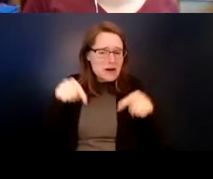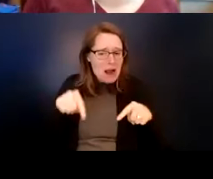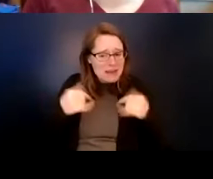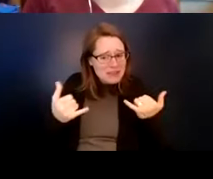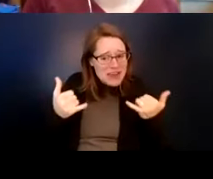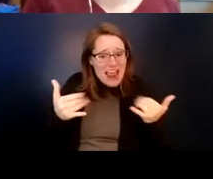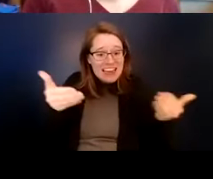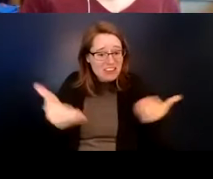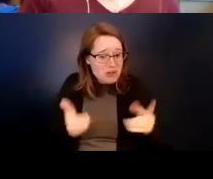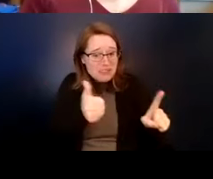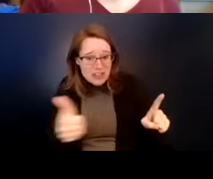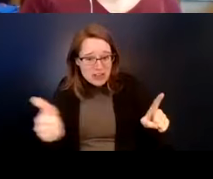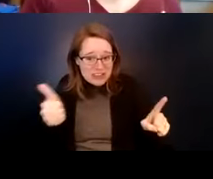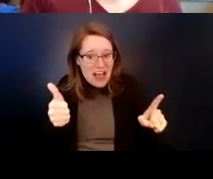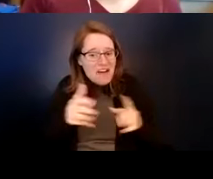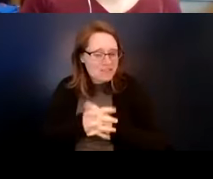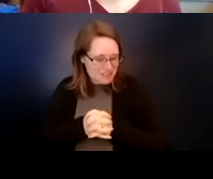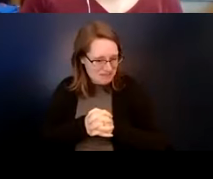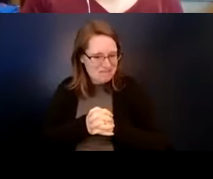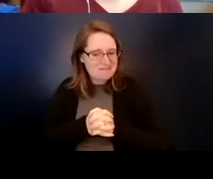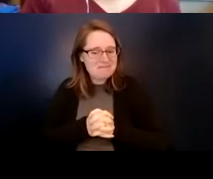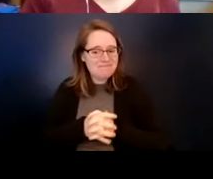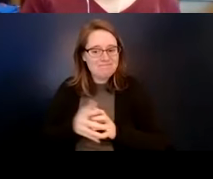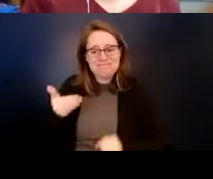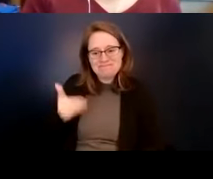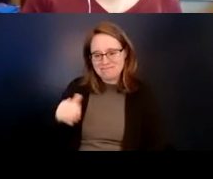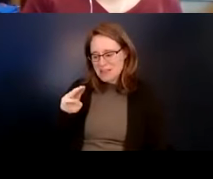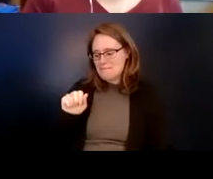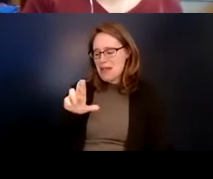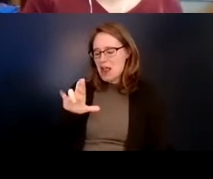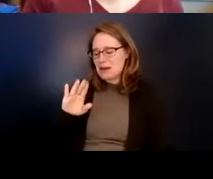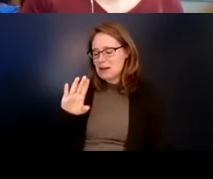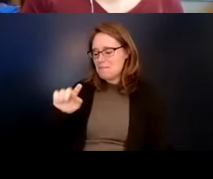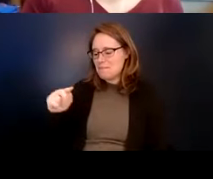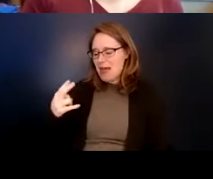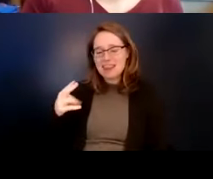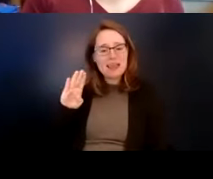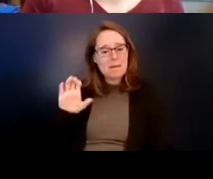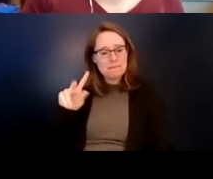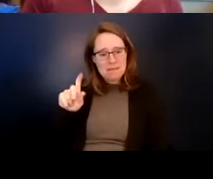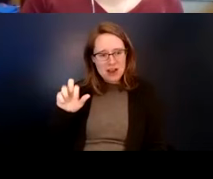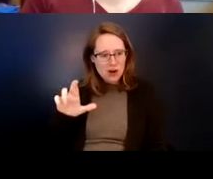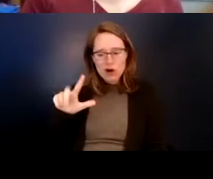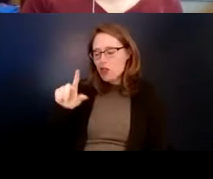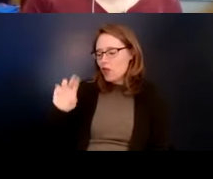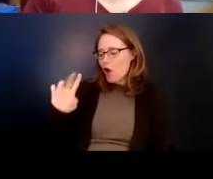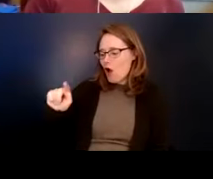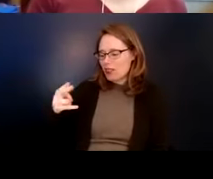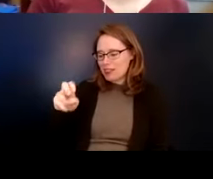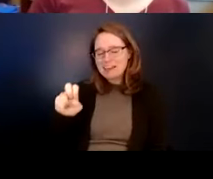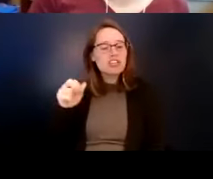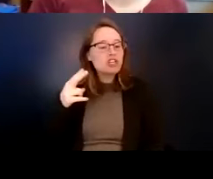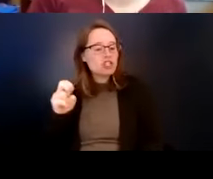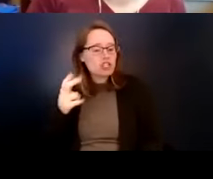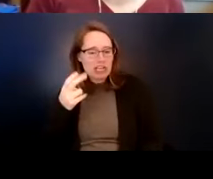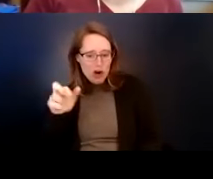introducing yourselves in the chat. My name is Mary Beth Becker-Loth. I use she, her pronouns, and I'm the domestic